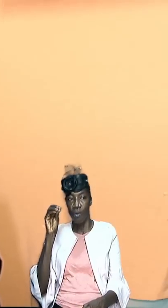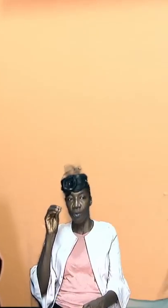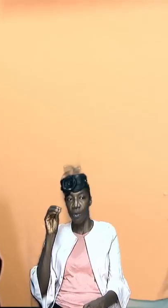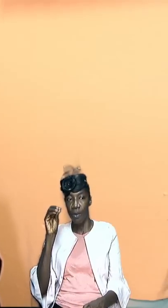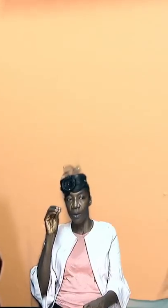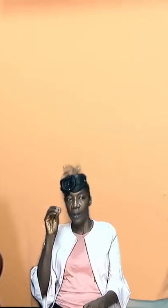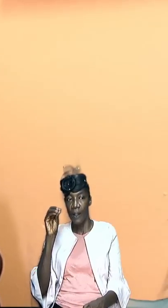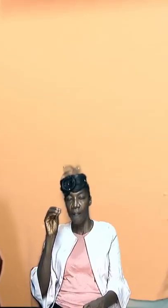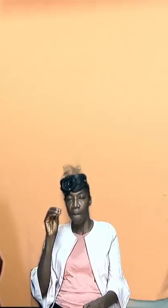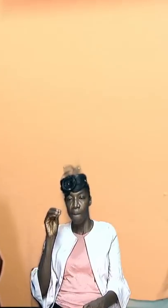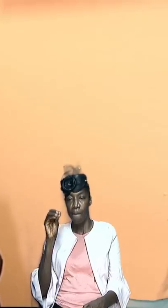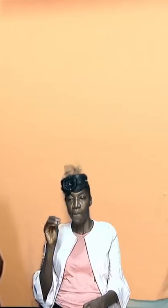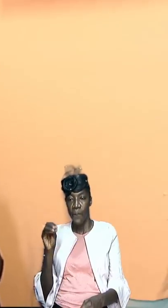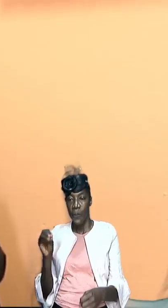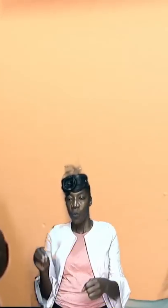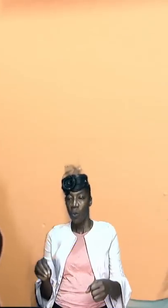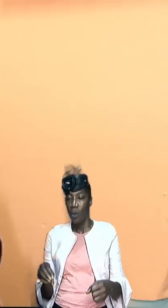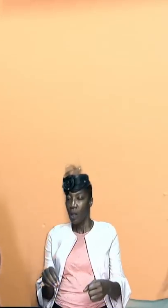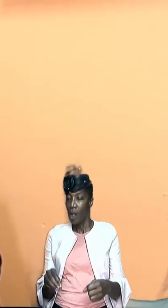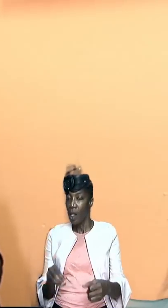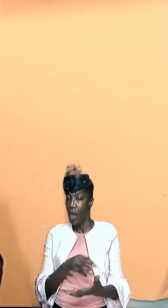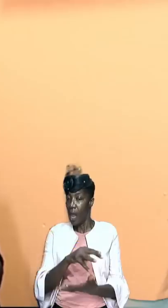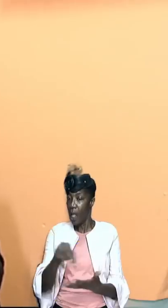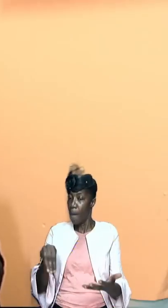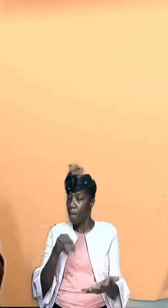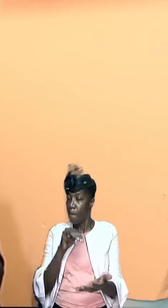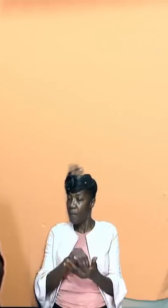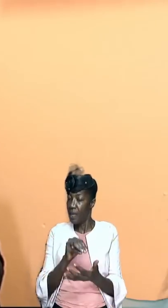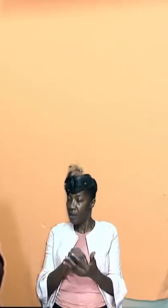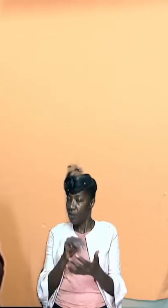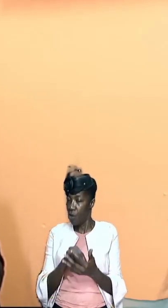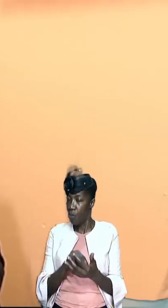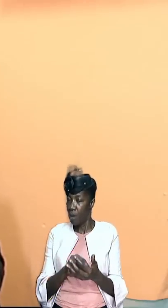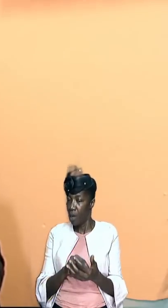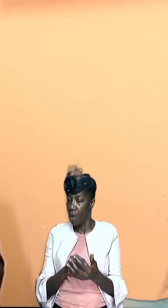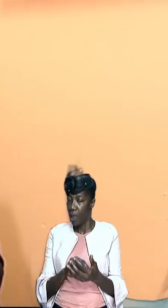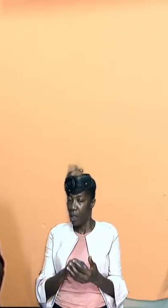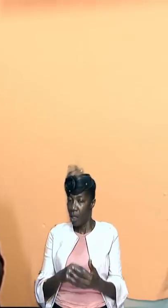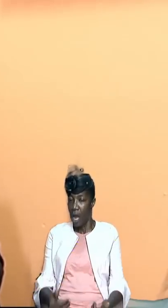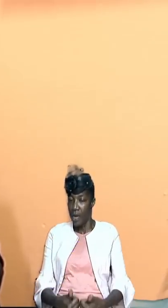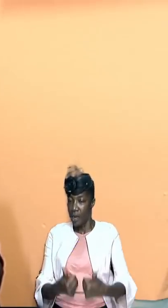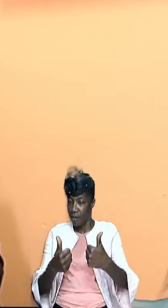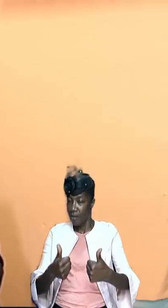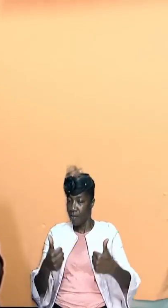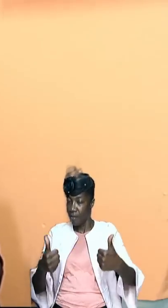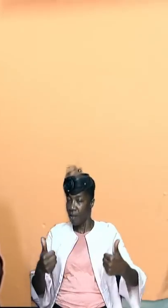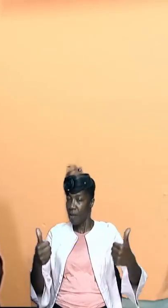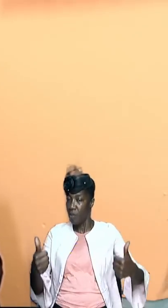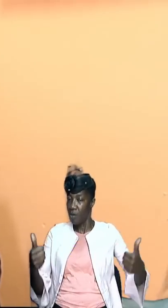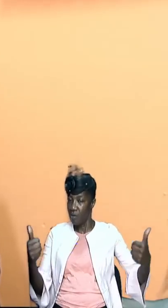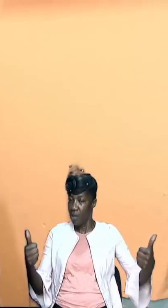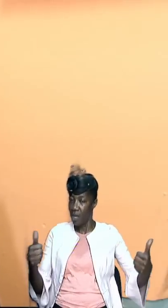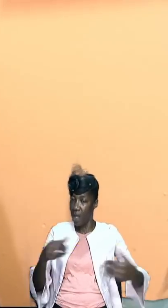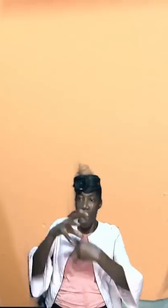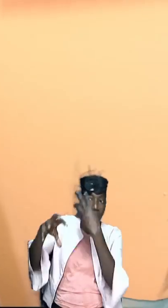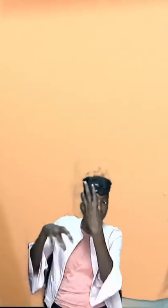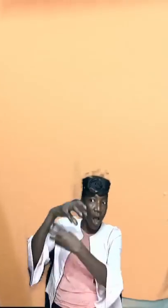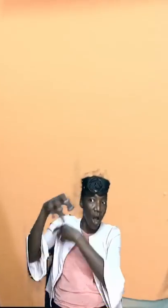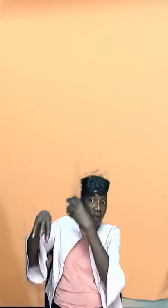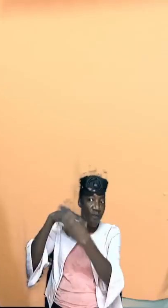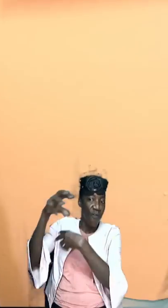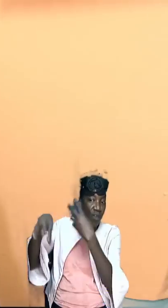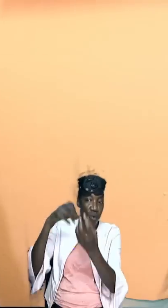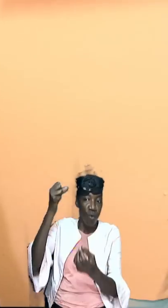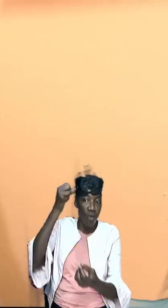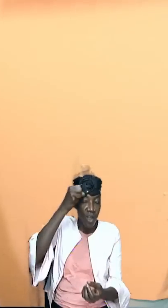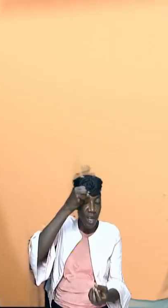it discombobulated the mindset even of a whole lot of those folks who said that they were scientists, and they were trying